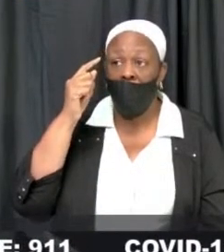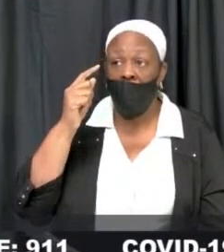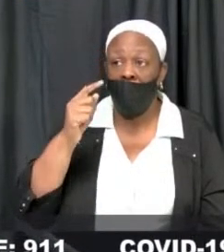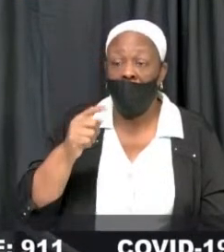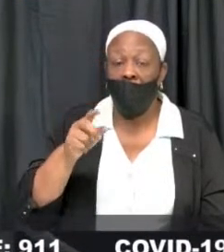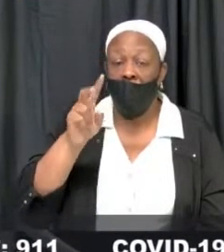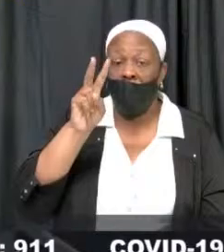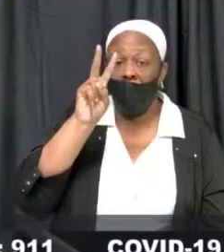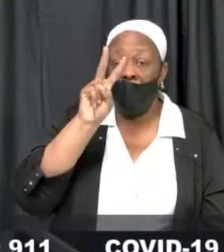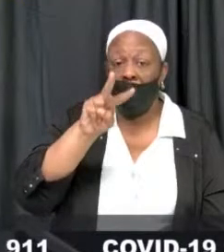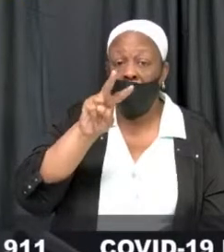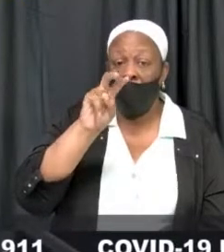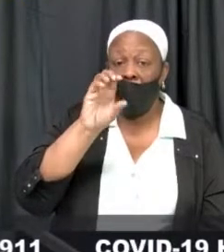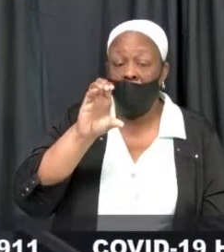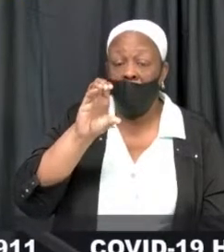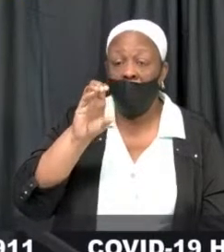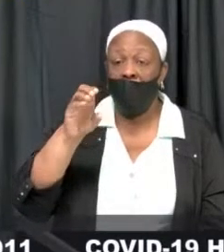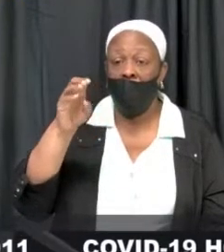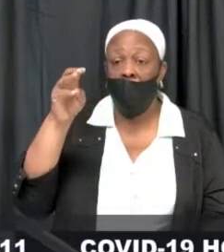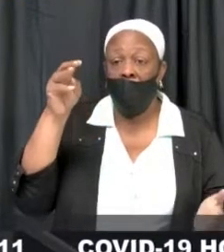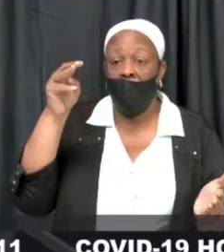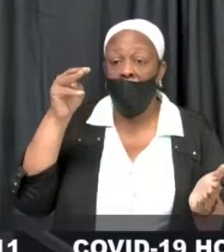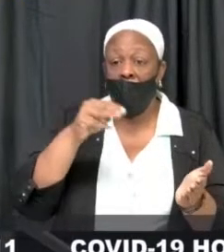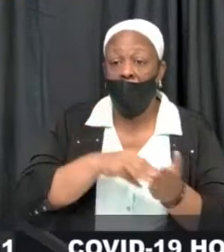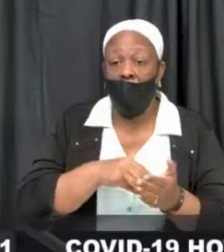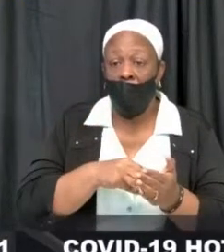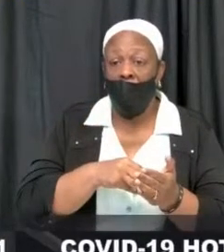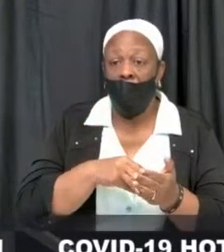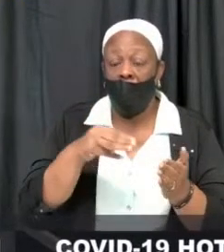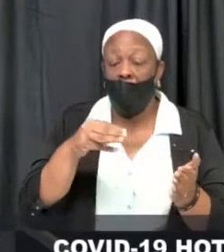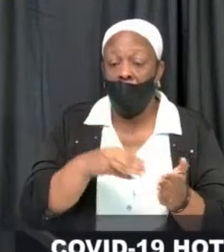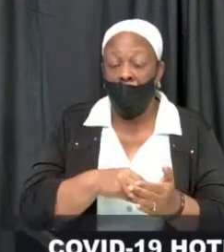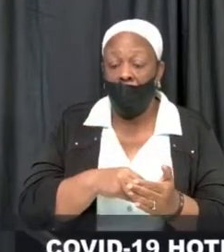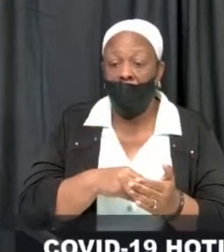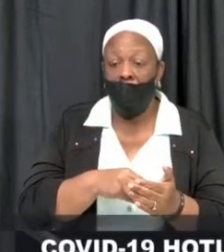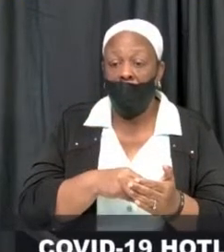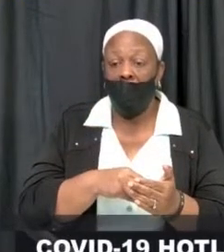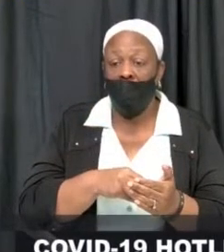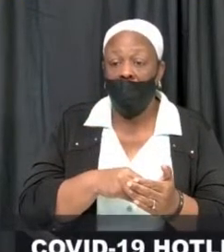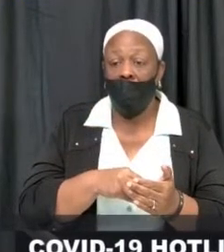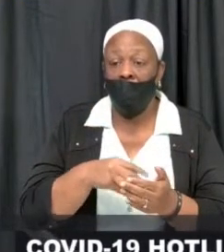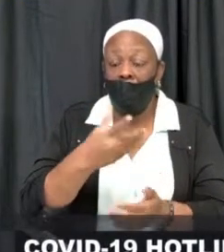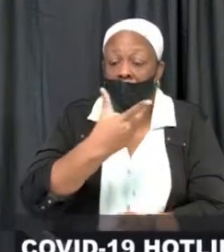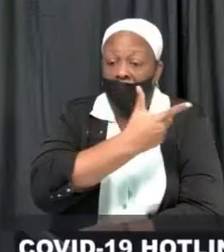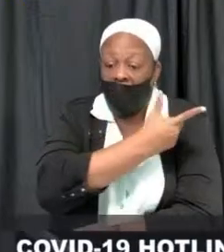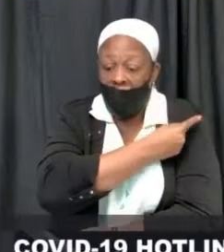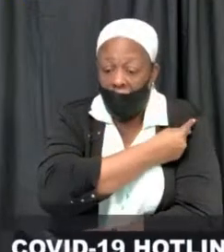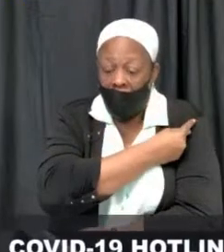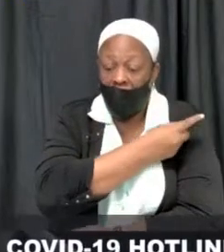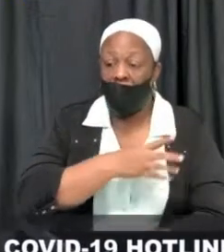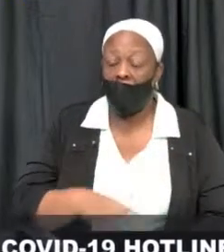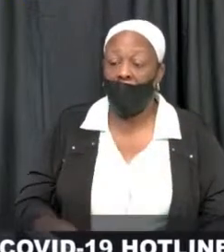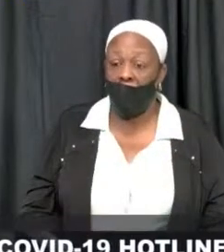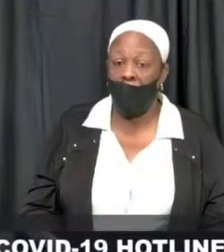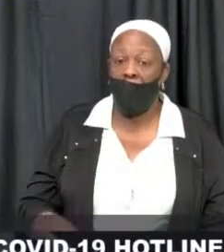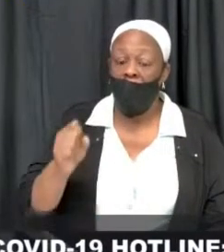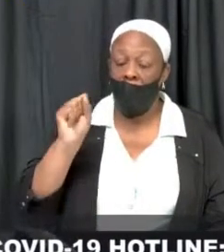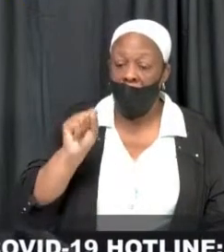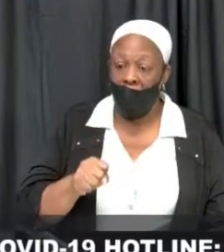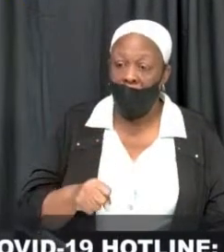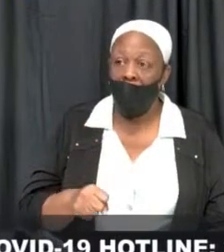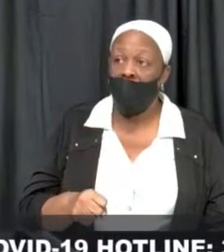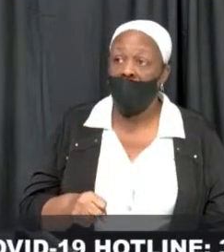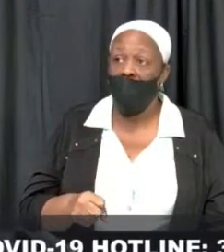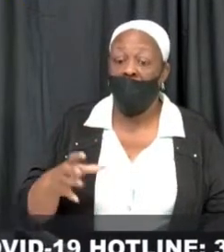200 million doses or something to that effect. They are reaching their targets.